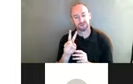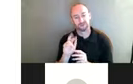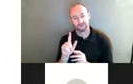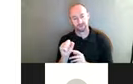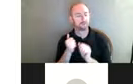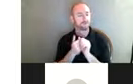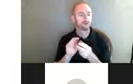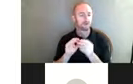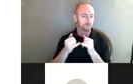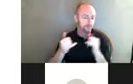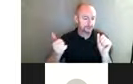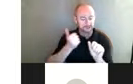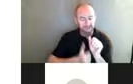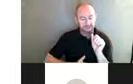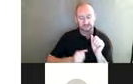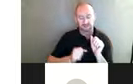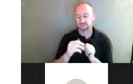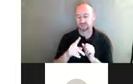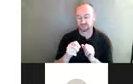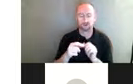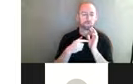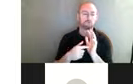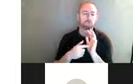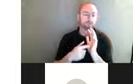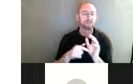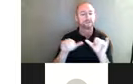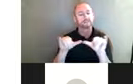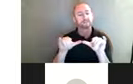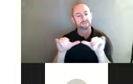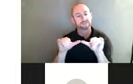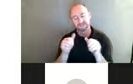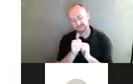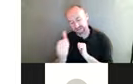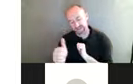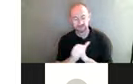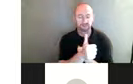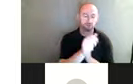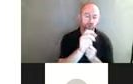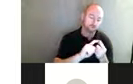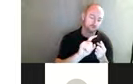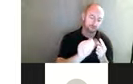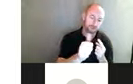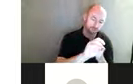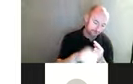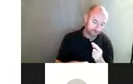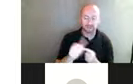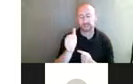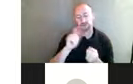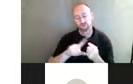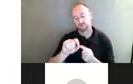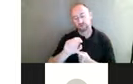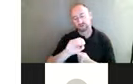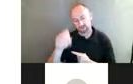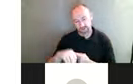line. So each shade represents the same distance on the number line, say like 0 to 10%, 10 to 20%, 20 to 30%, for